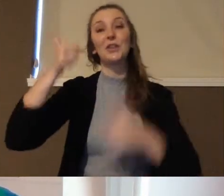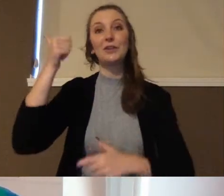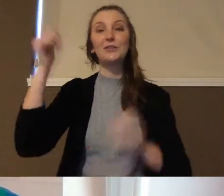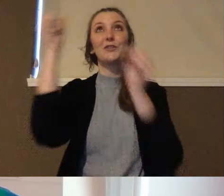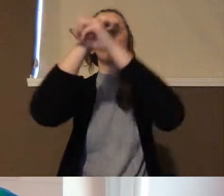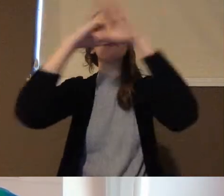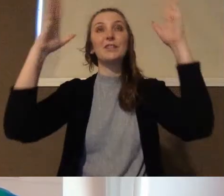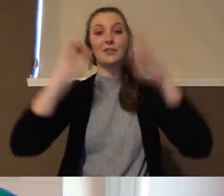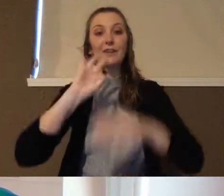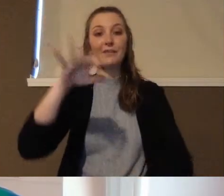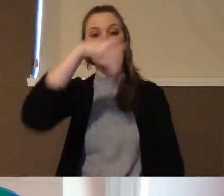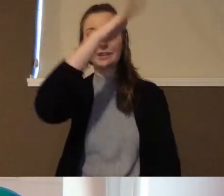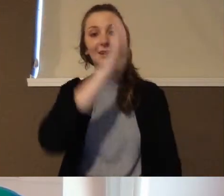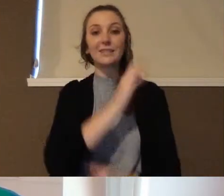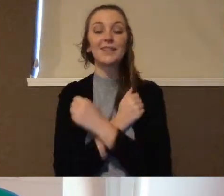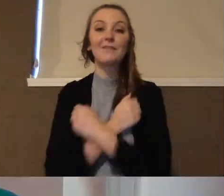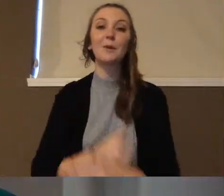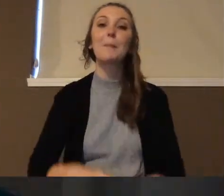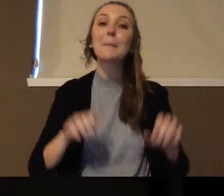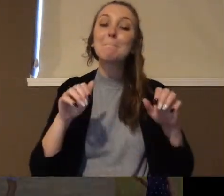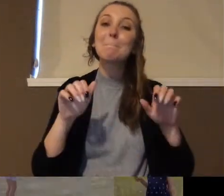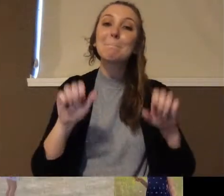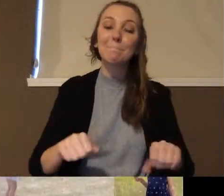May the peace of Christ be with you always.